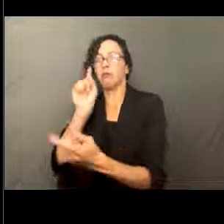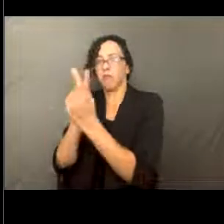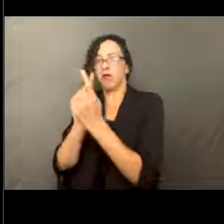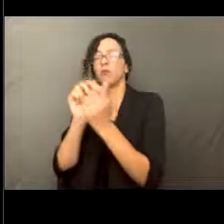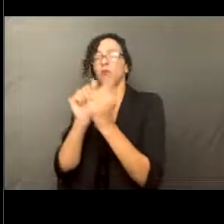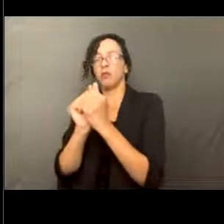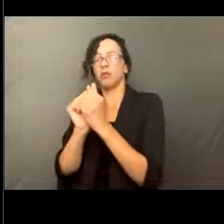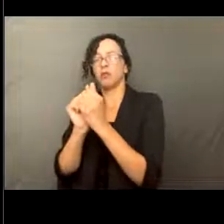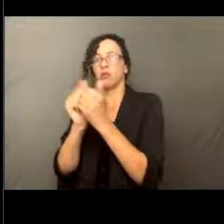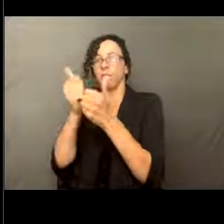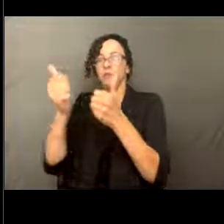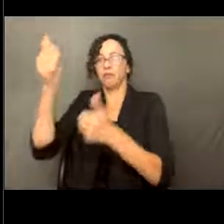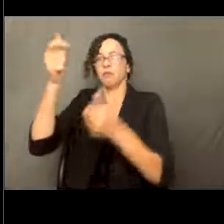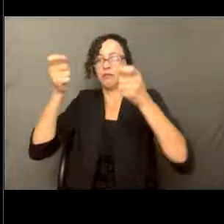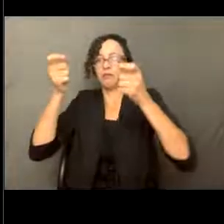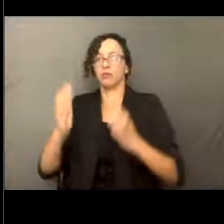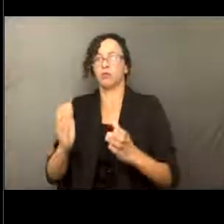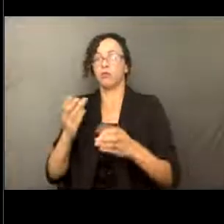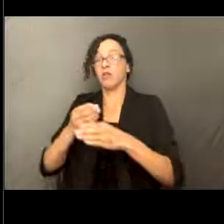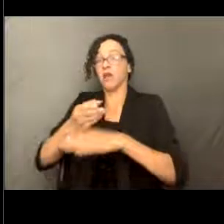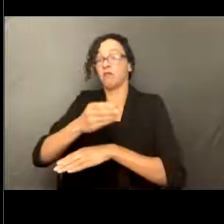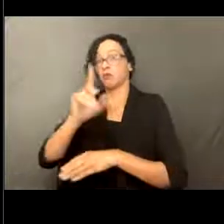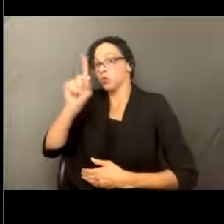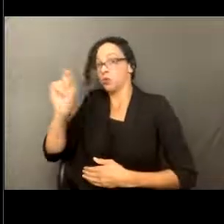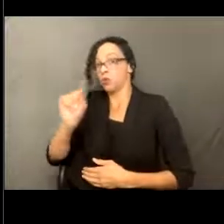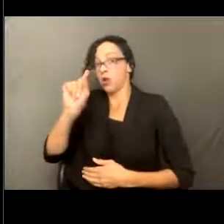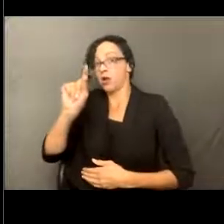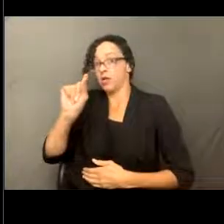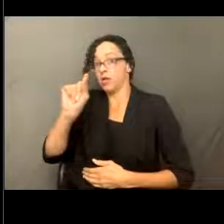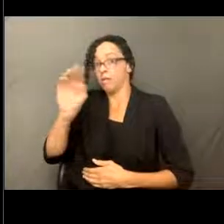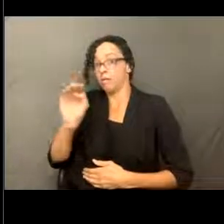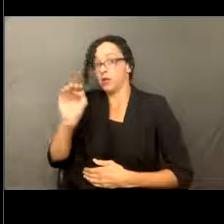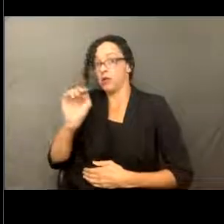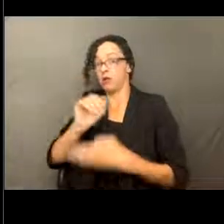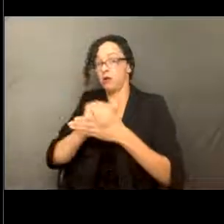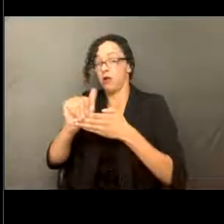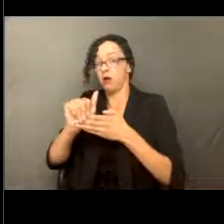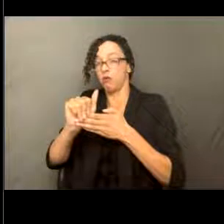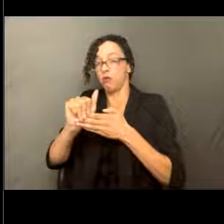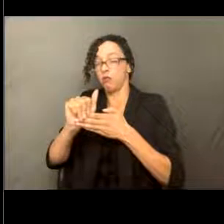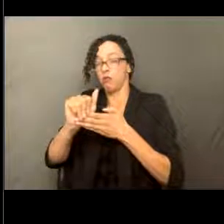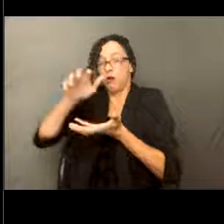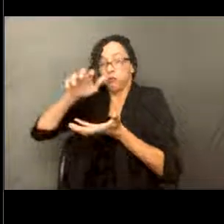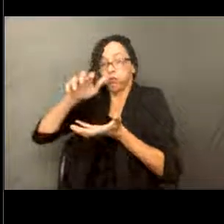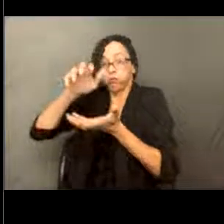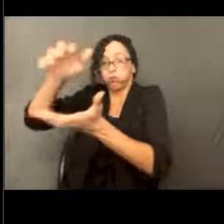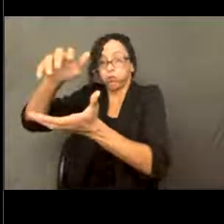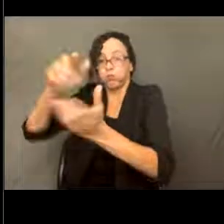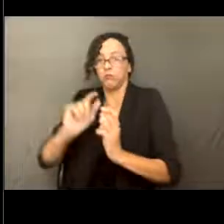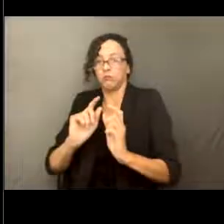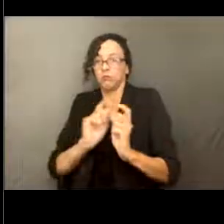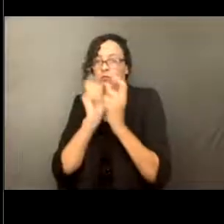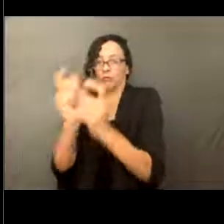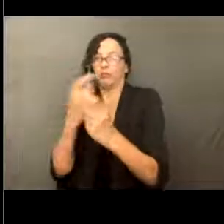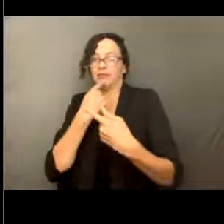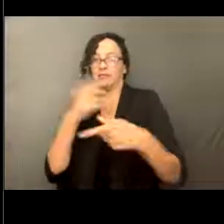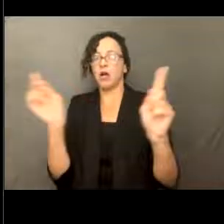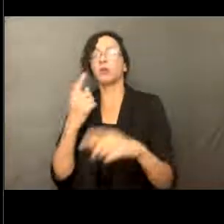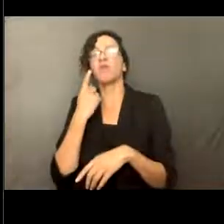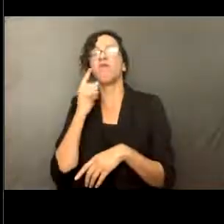after the award, that $20 million award was announced for the Terminal Island system